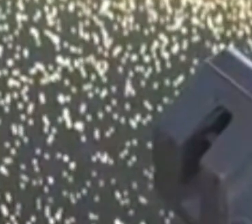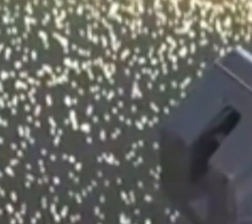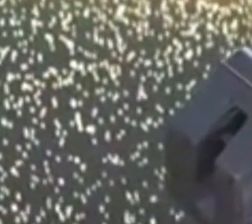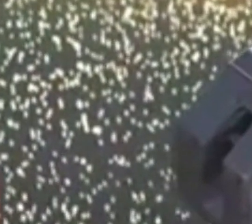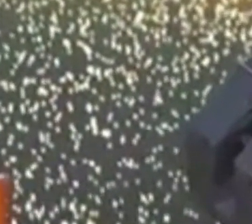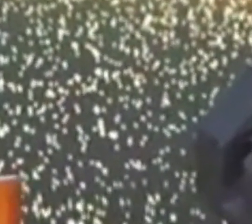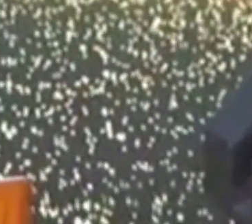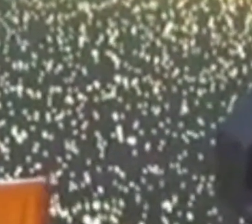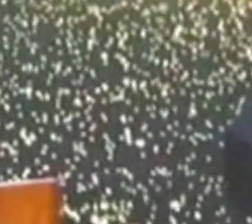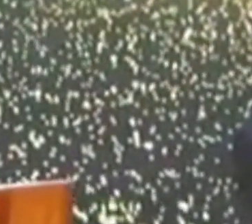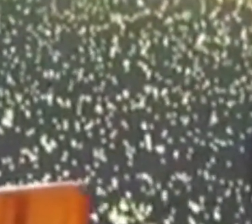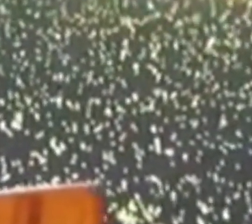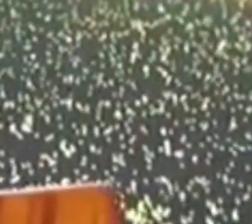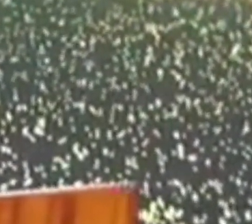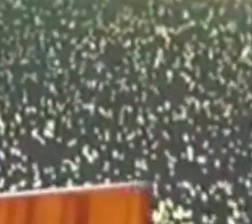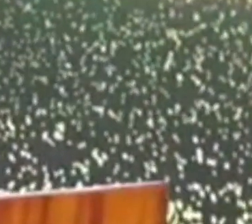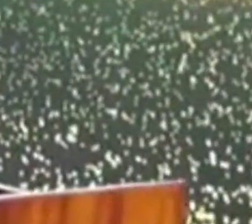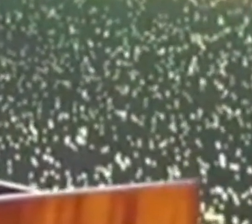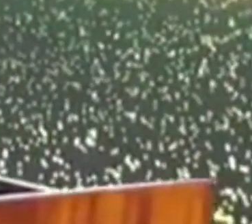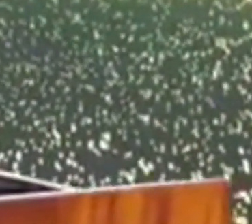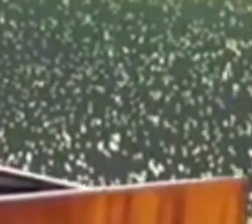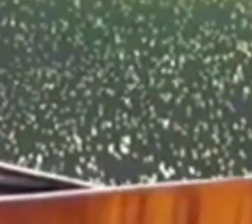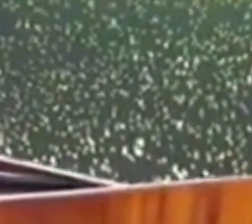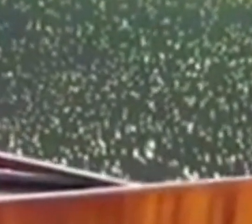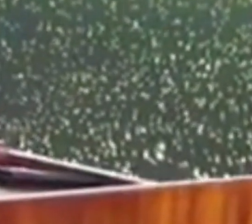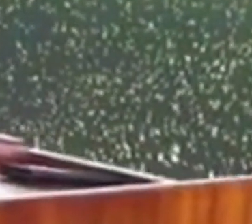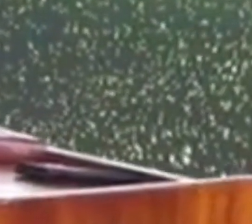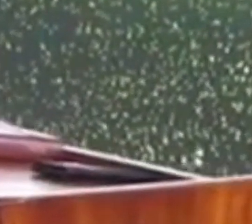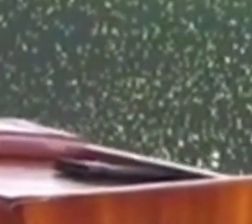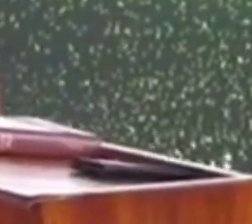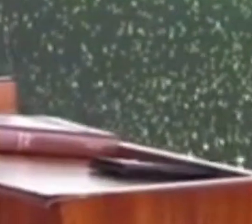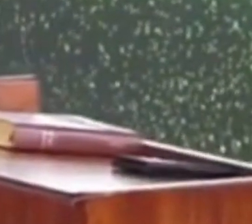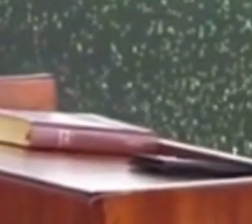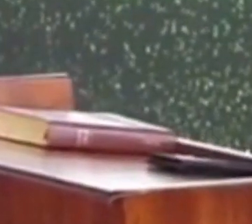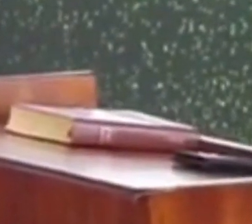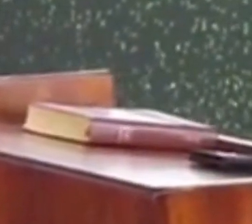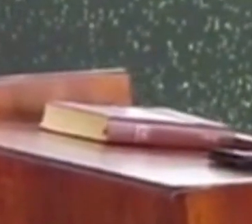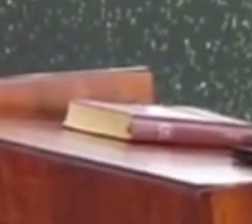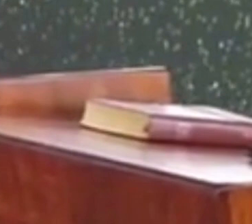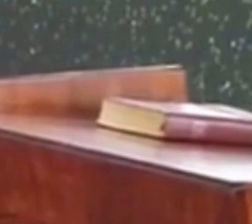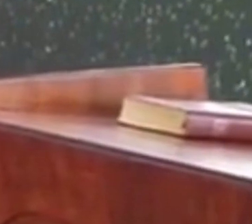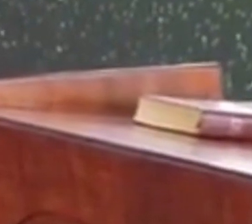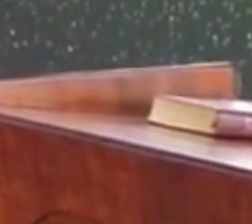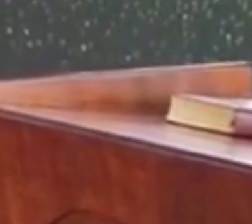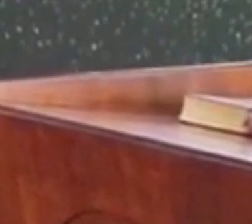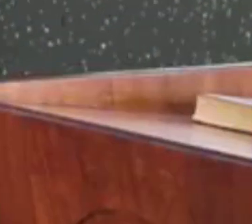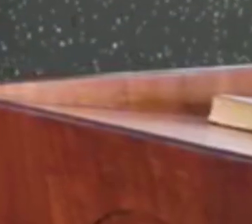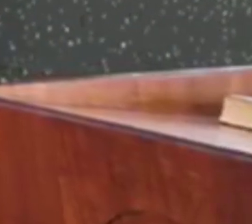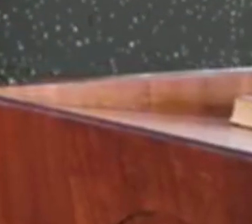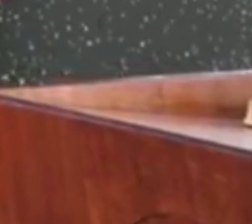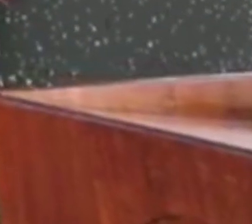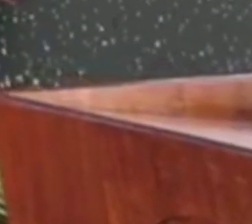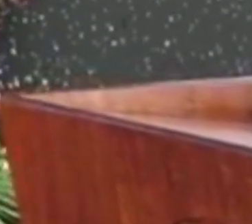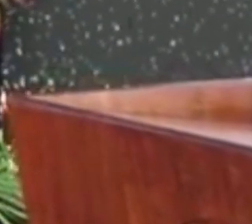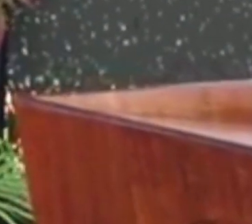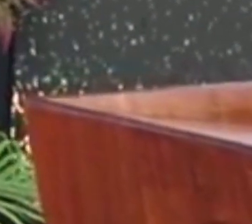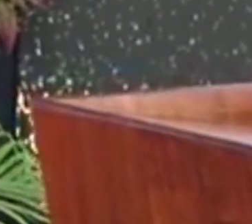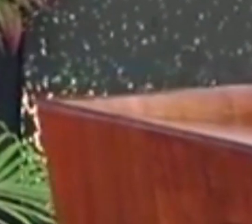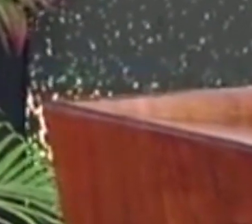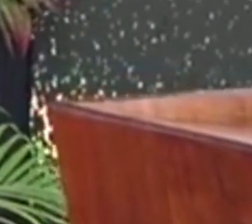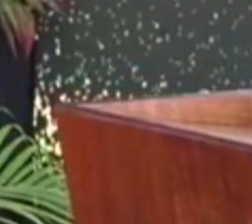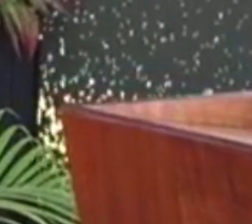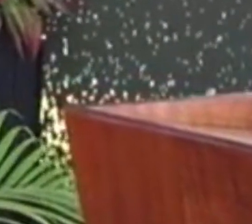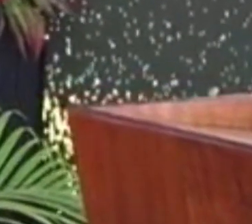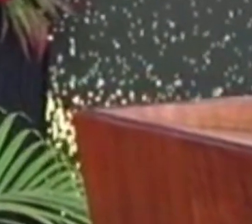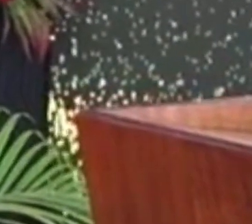his way of knowing him is not the only way to know him. Listen, God's